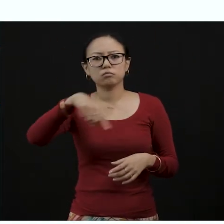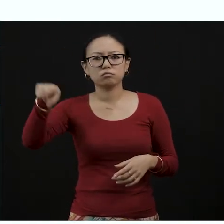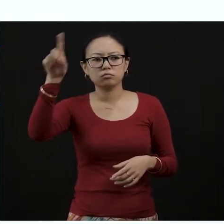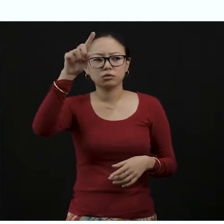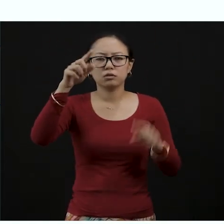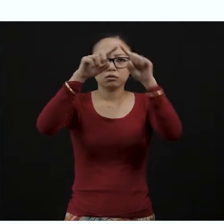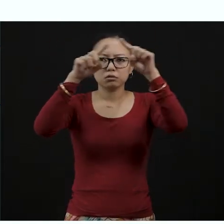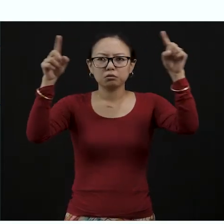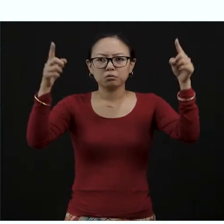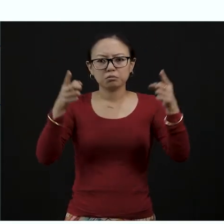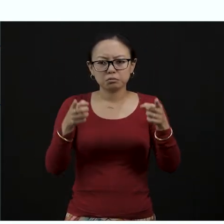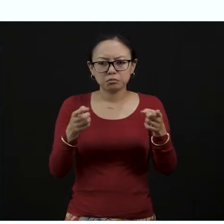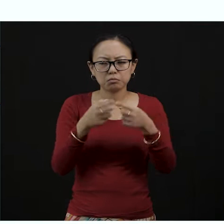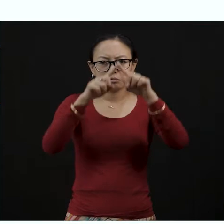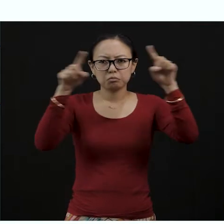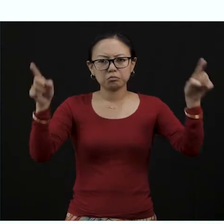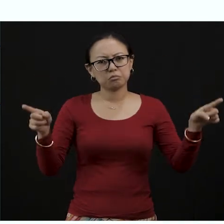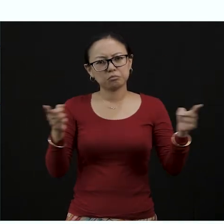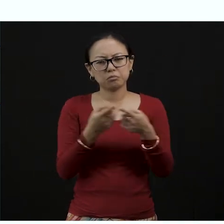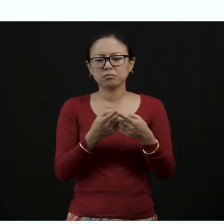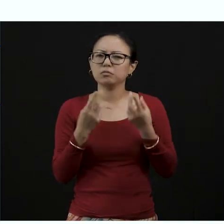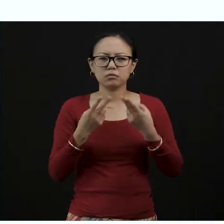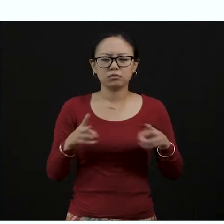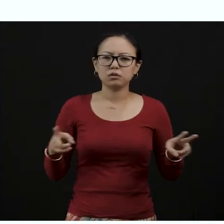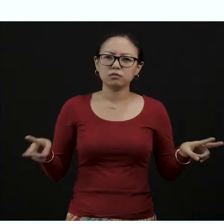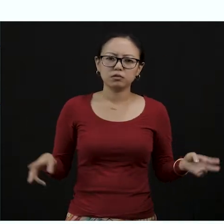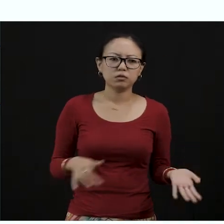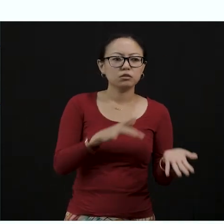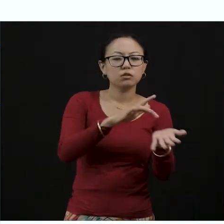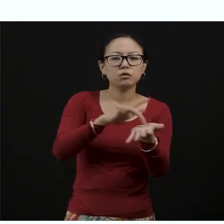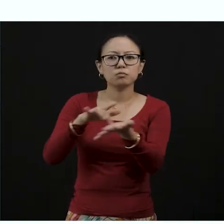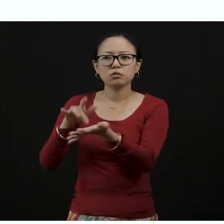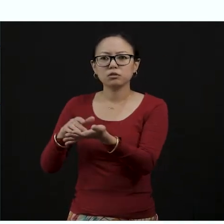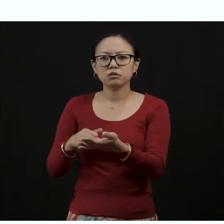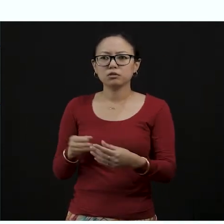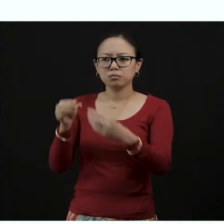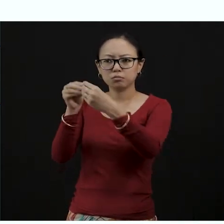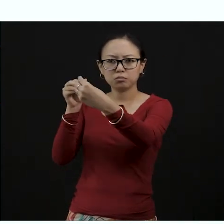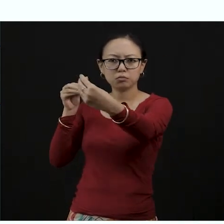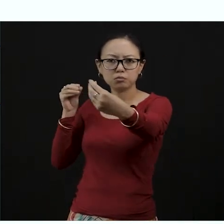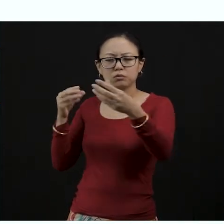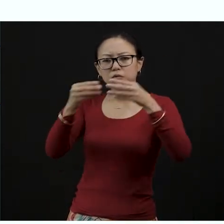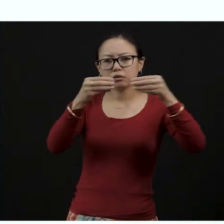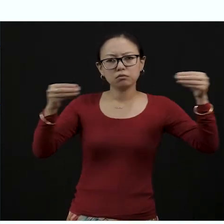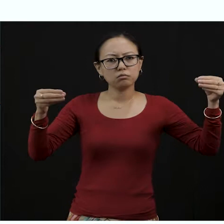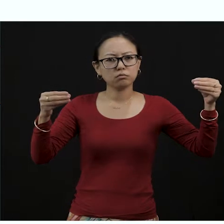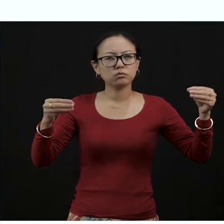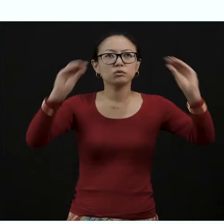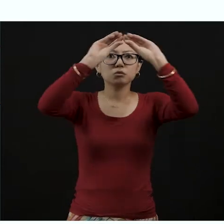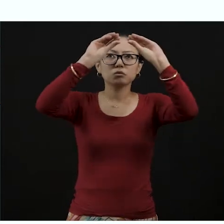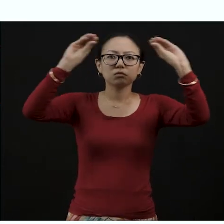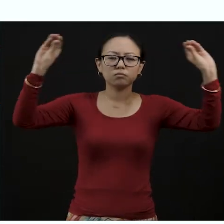with, like I said, deals with different shapes, position of an angles, and diagonals. So this geometry